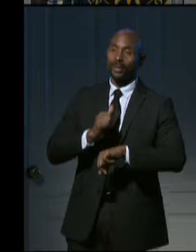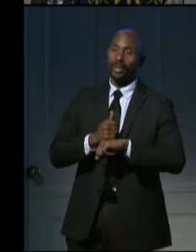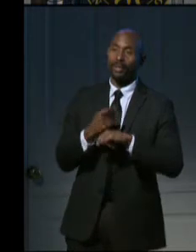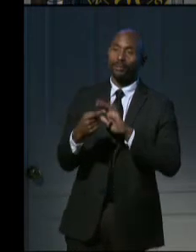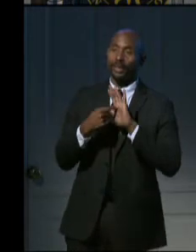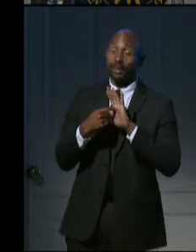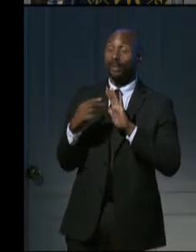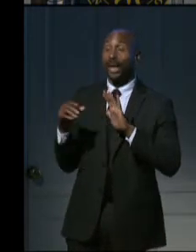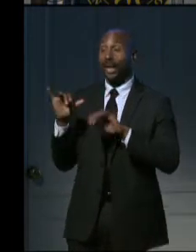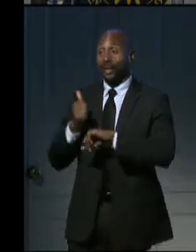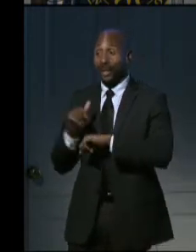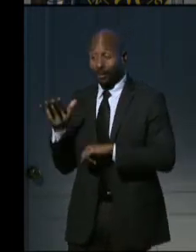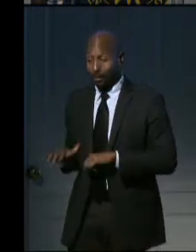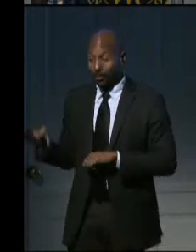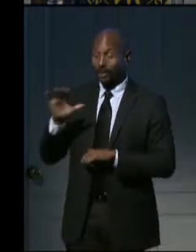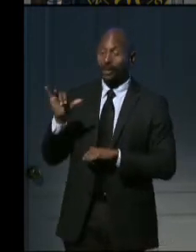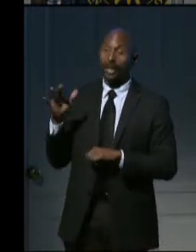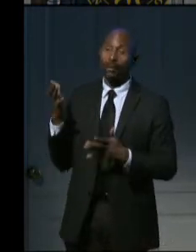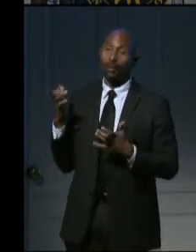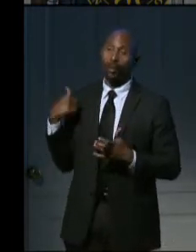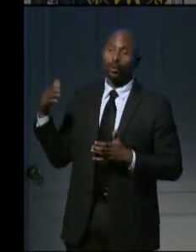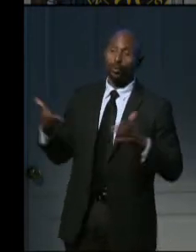we feel are welcoming for everyone.